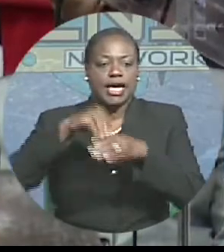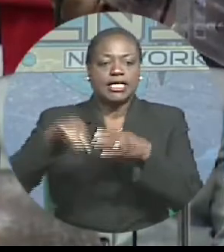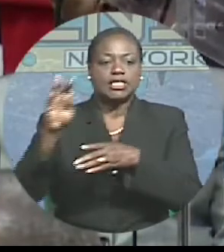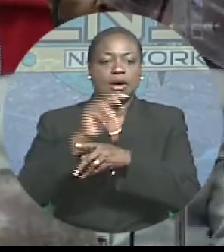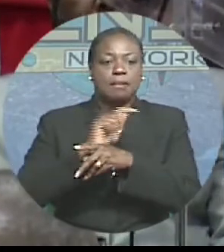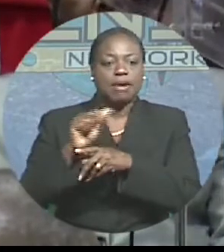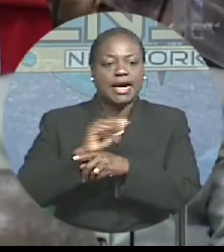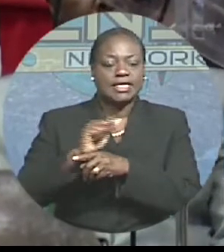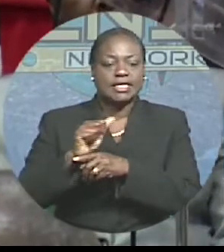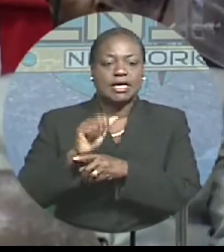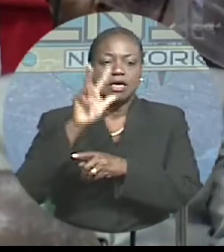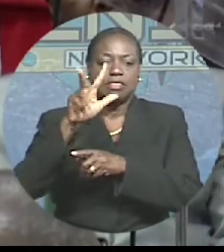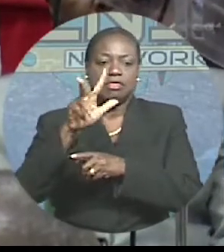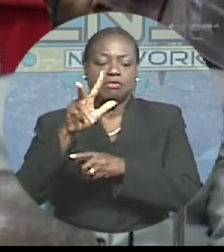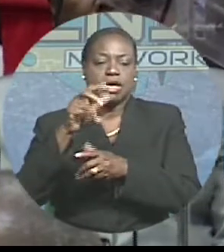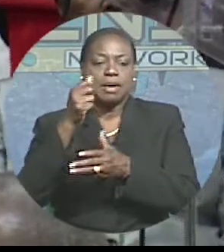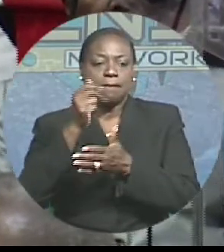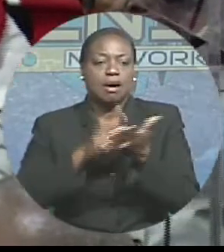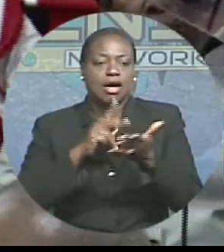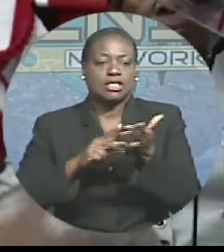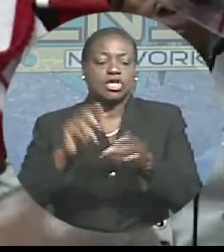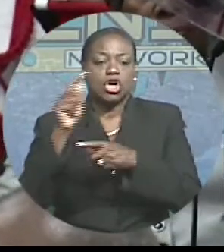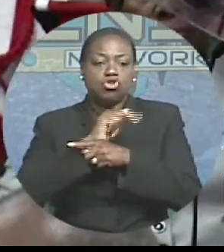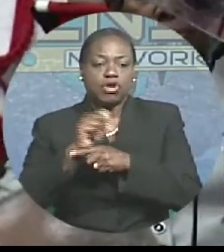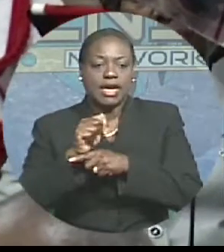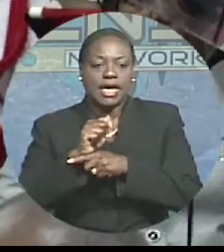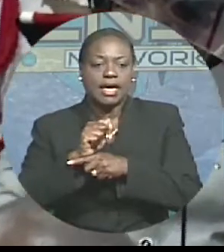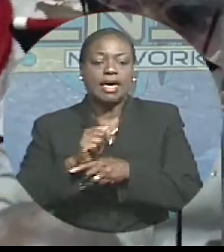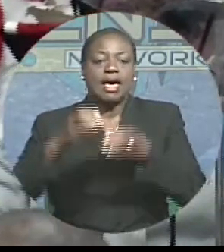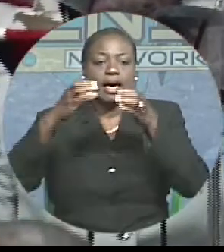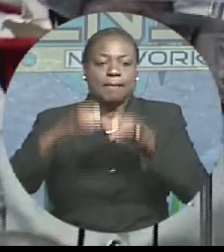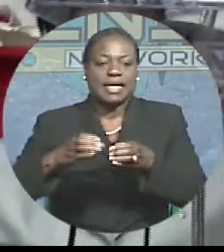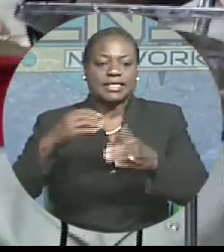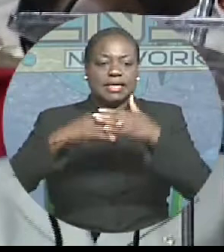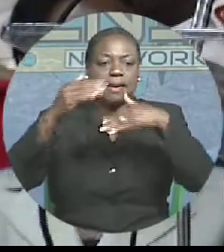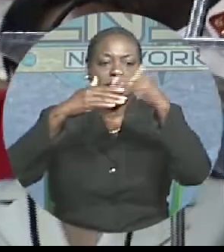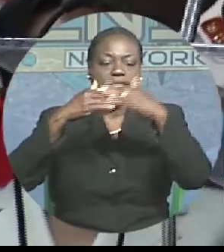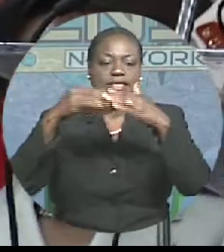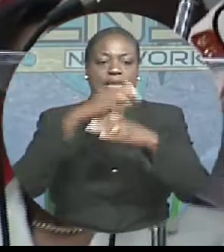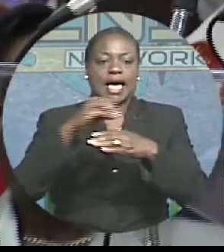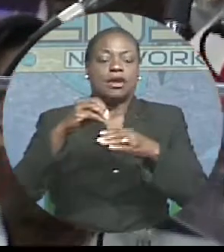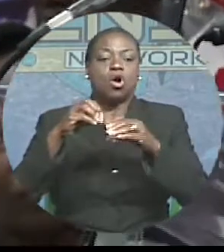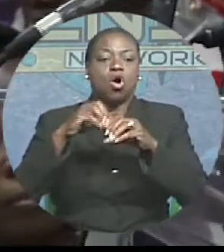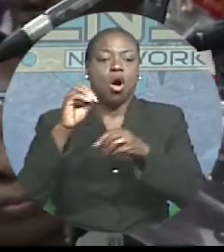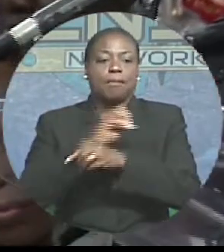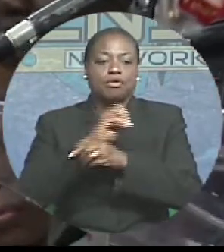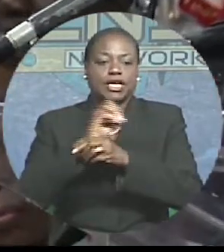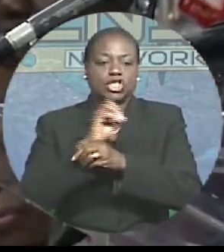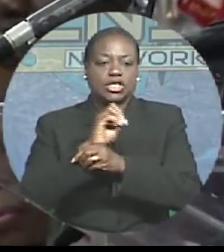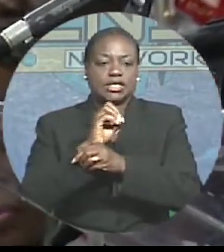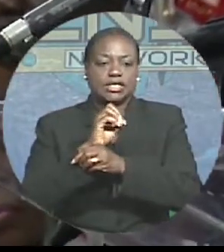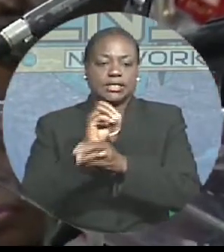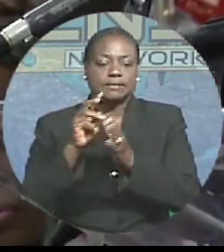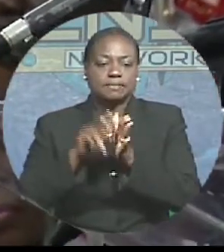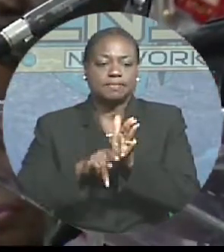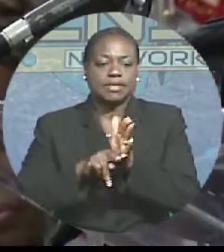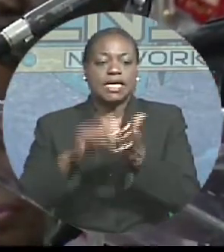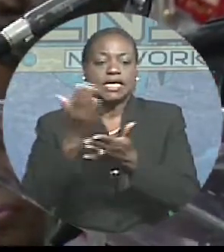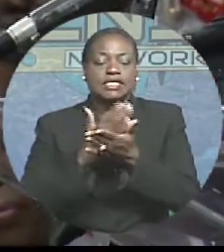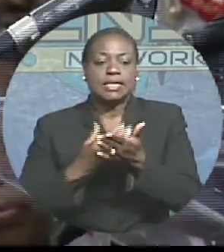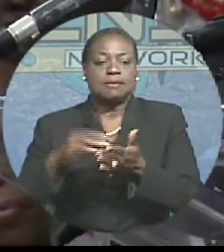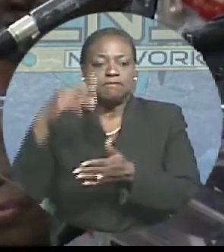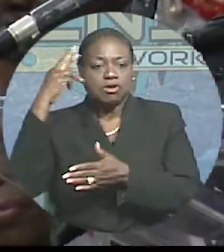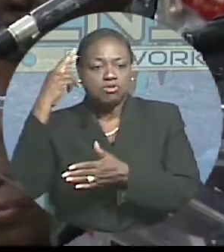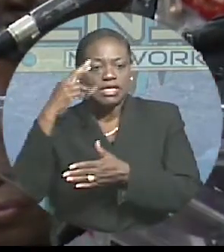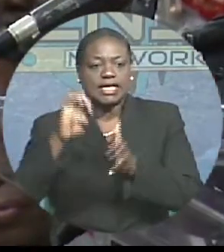is a three-phase approach: training, capacity building, and operations. Some of the recent examples